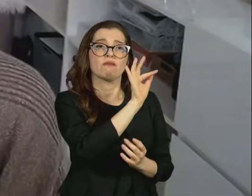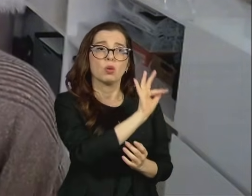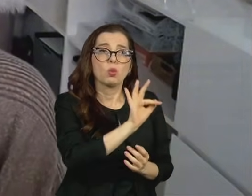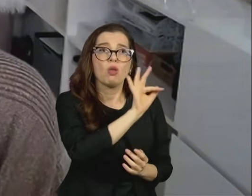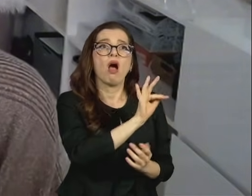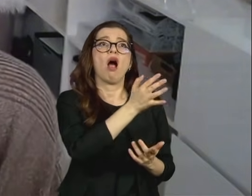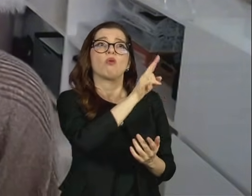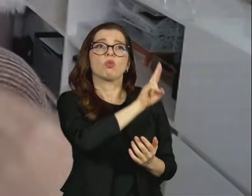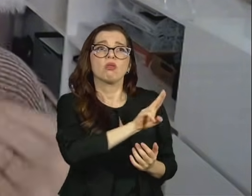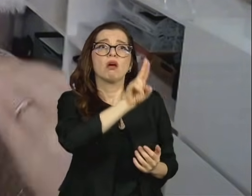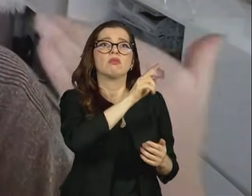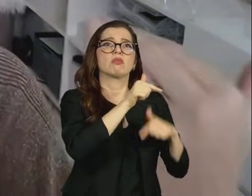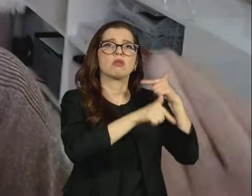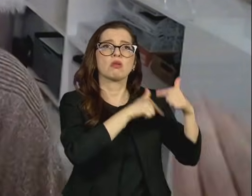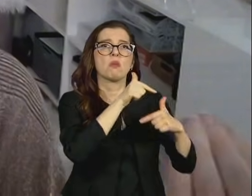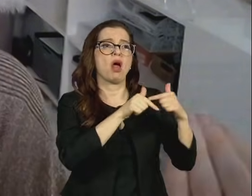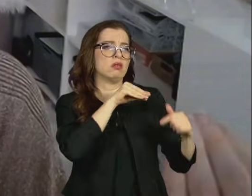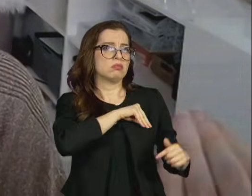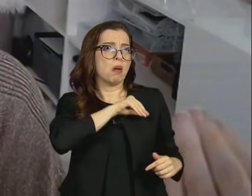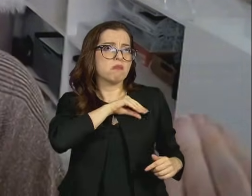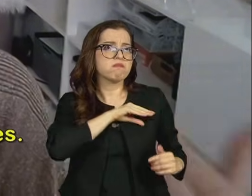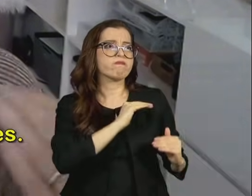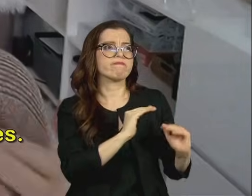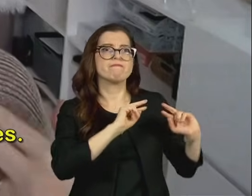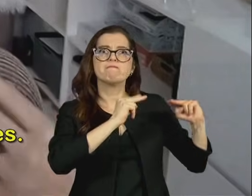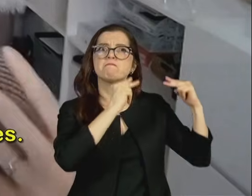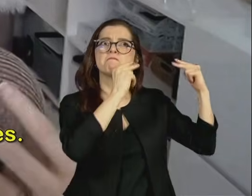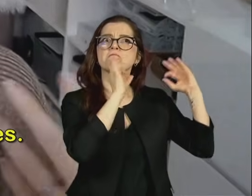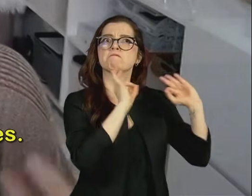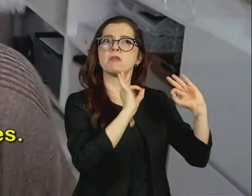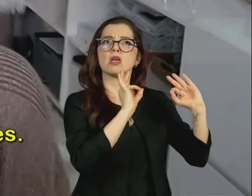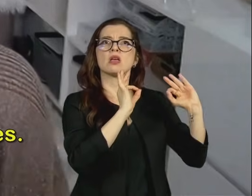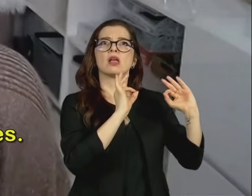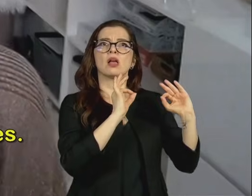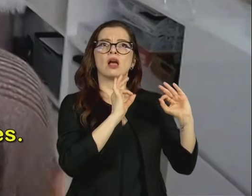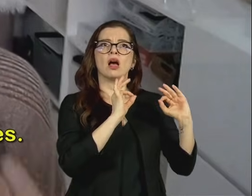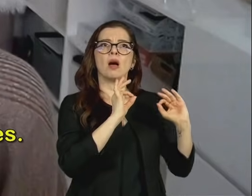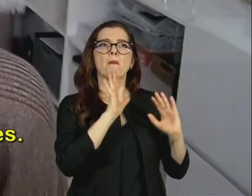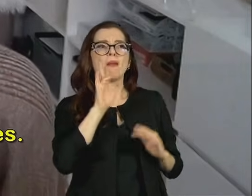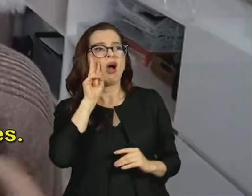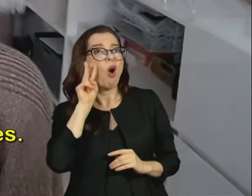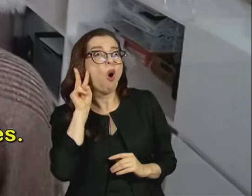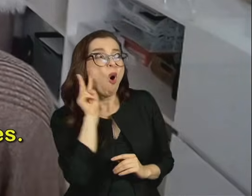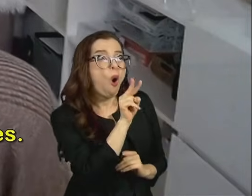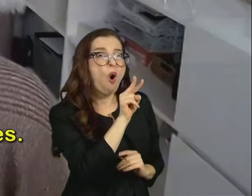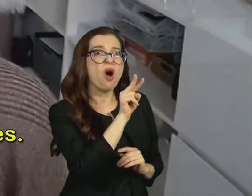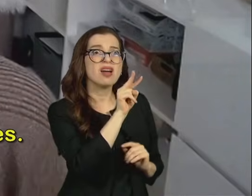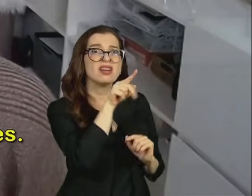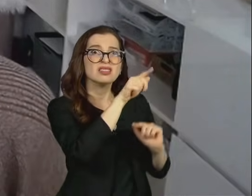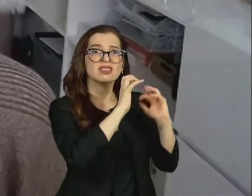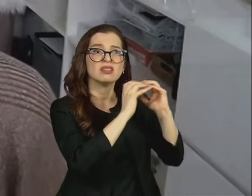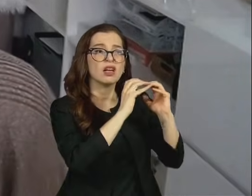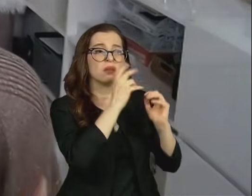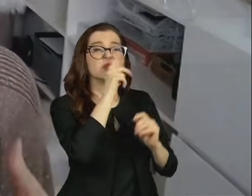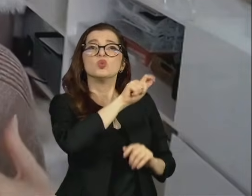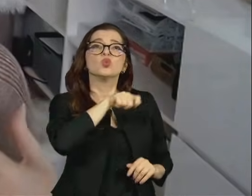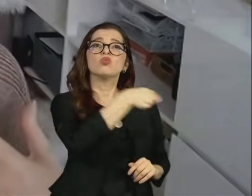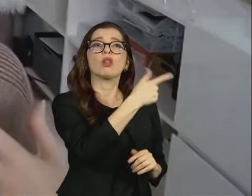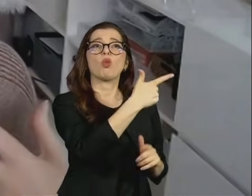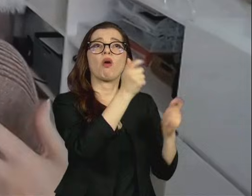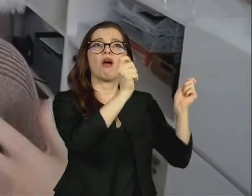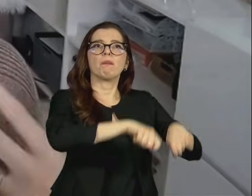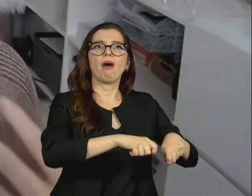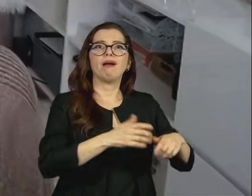paying positions and C-level positions based on this notion that their brains just could not handle. And it